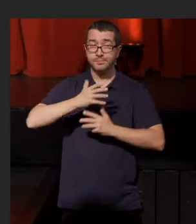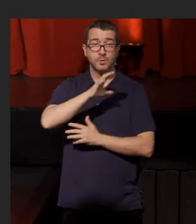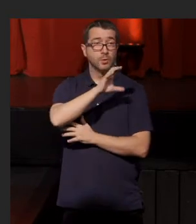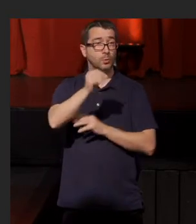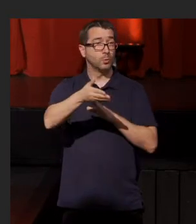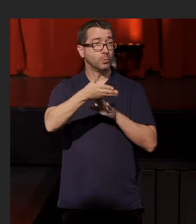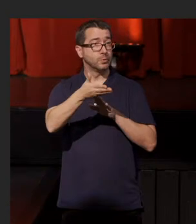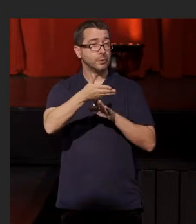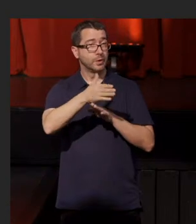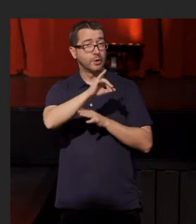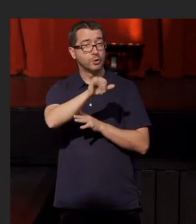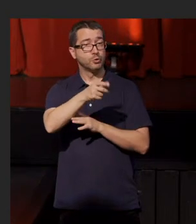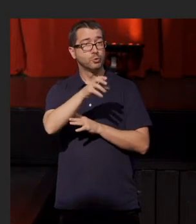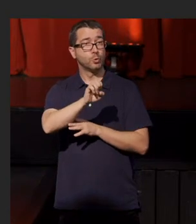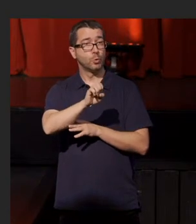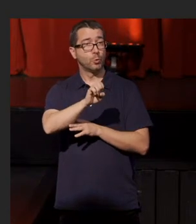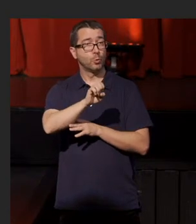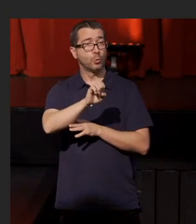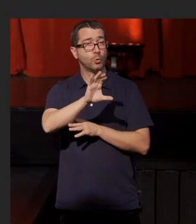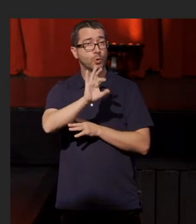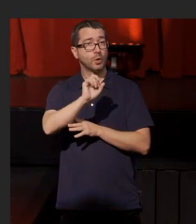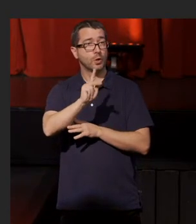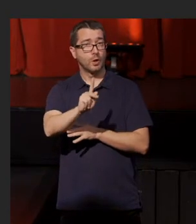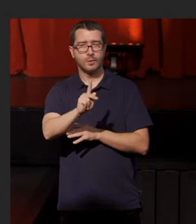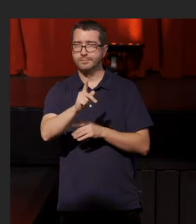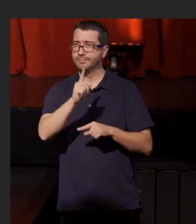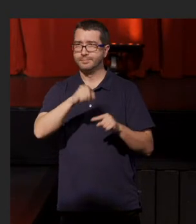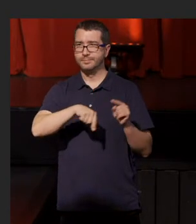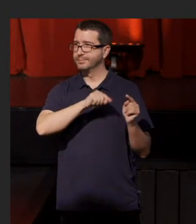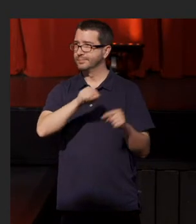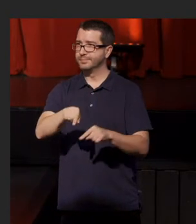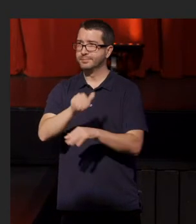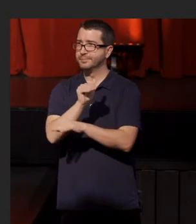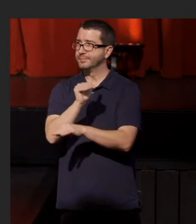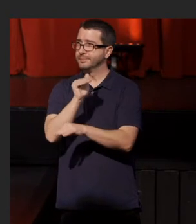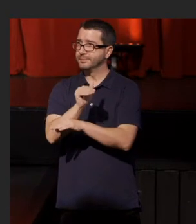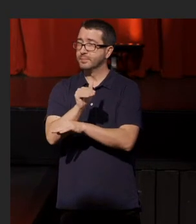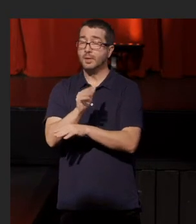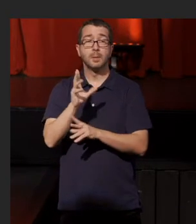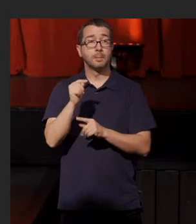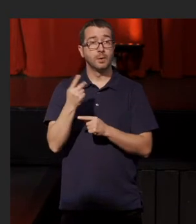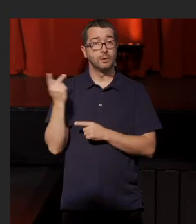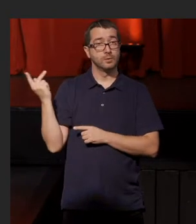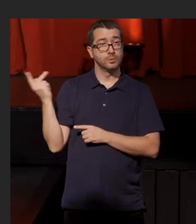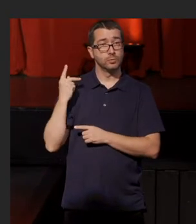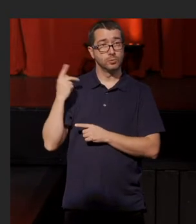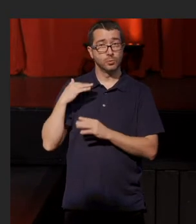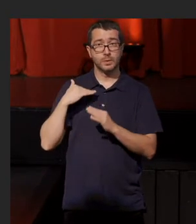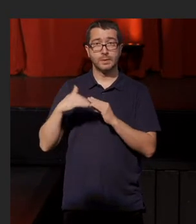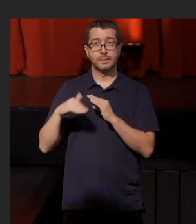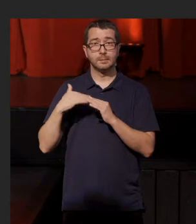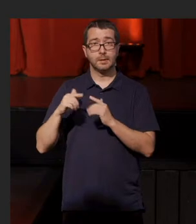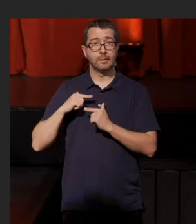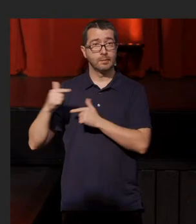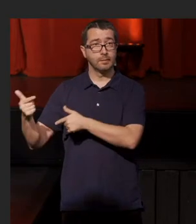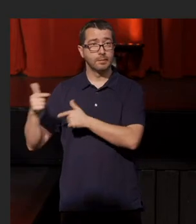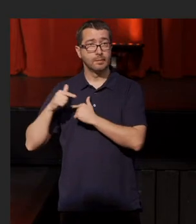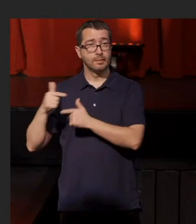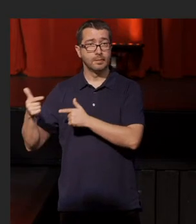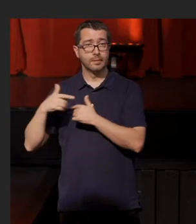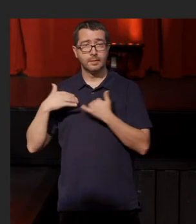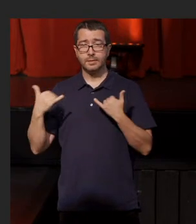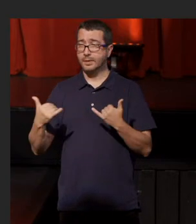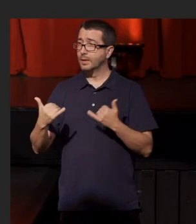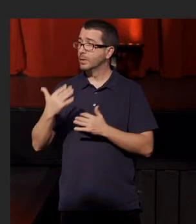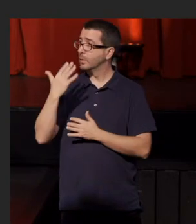Right Honorable Joe Clark, could not be here this evening. But Joe and I were emailing earlier today because I